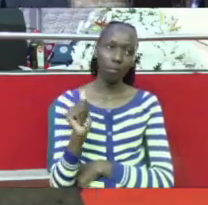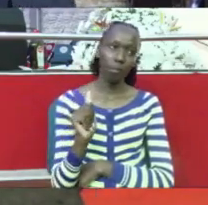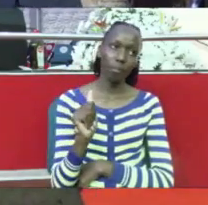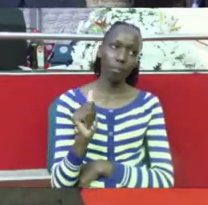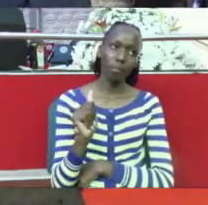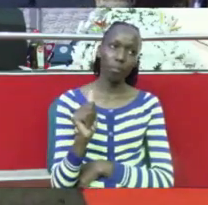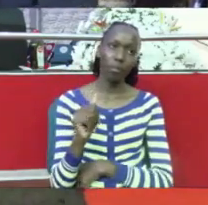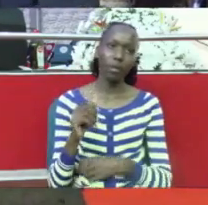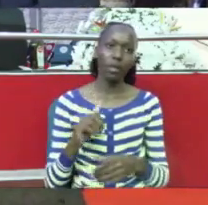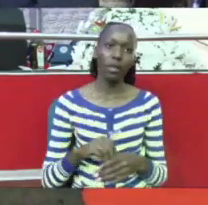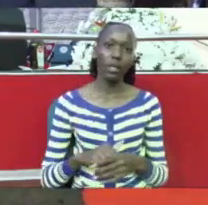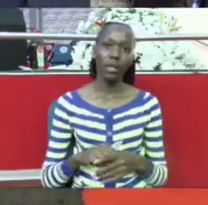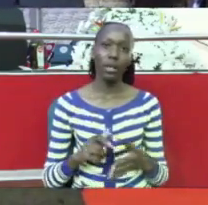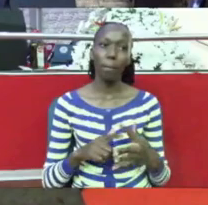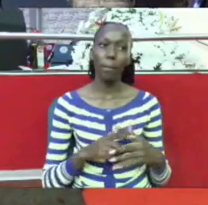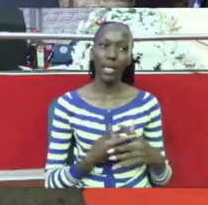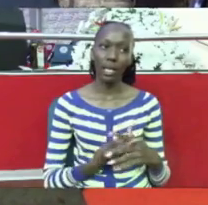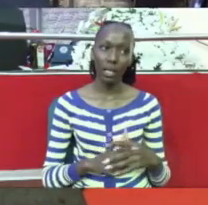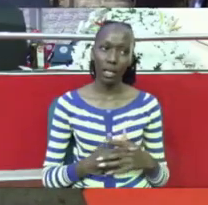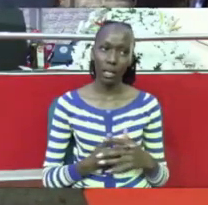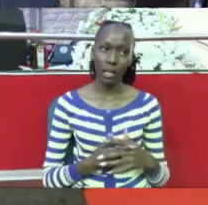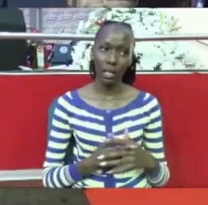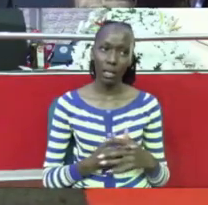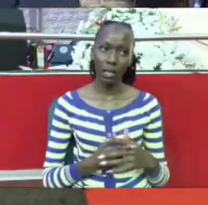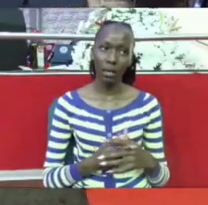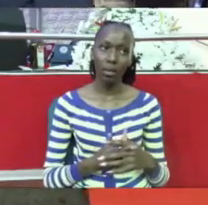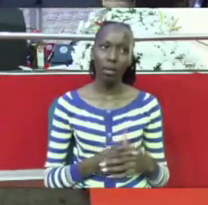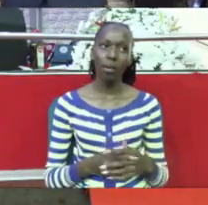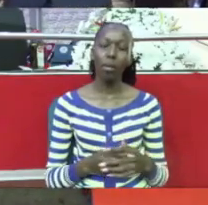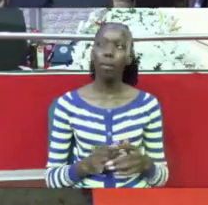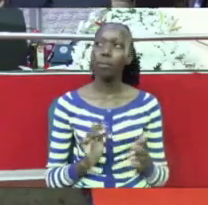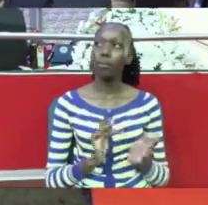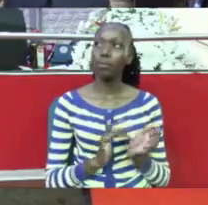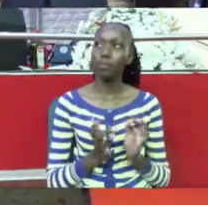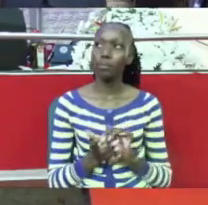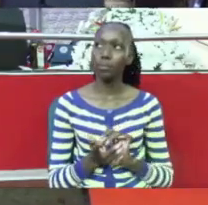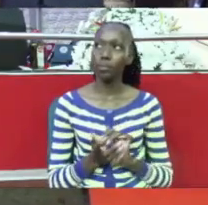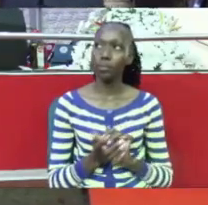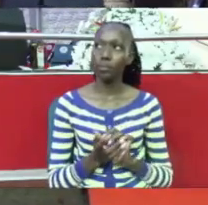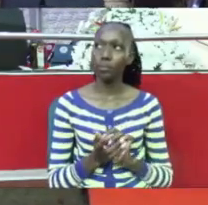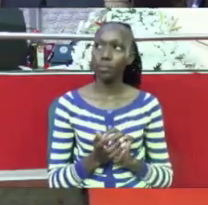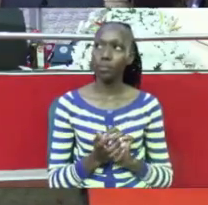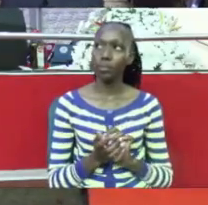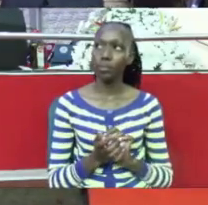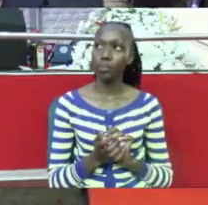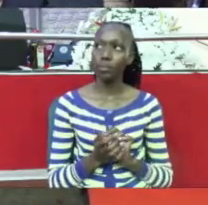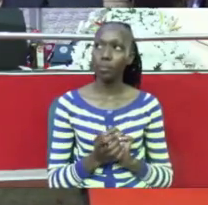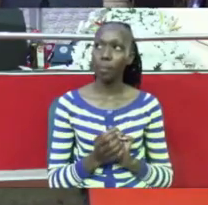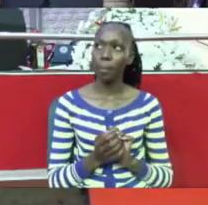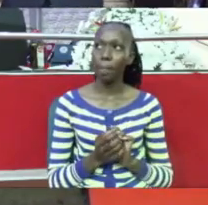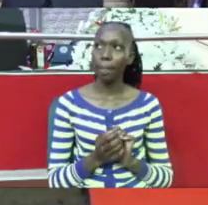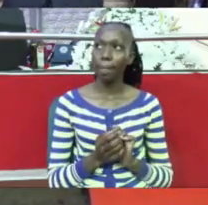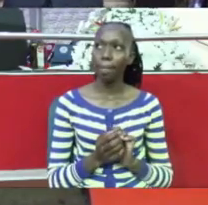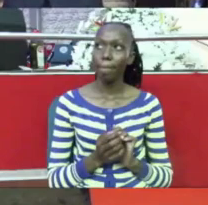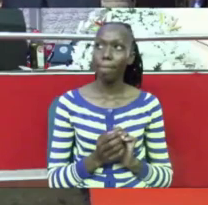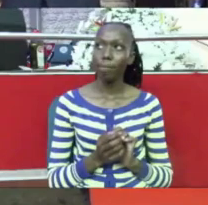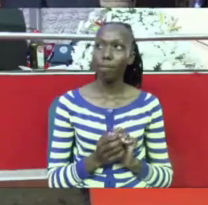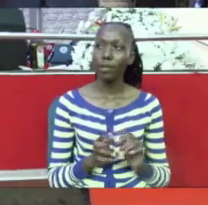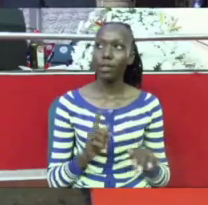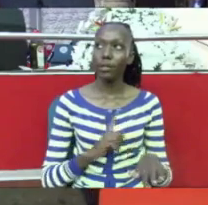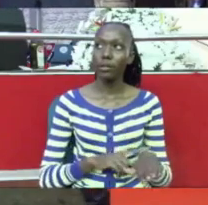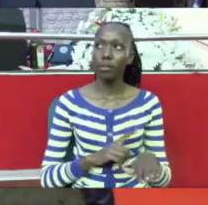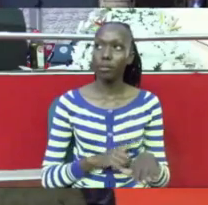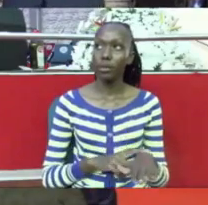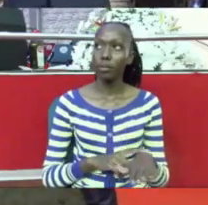When Isaac wanted to bless Esau. Wakati Isaka alitaka kumbariki Esau. And he sent